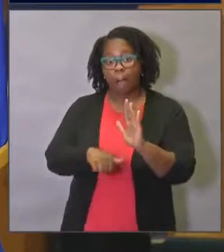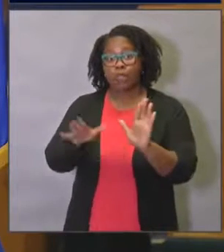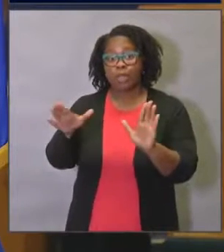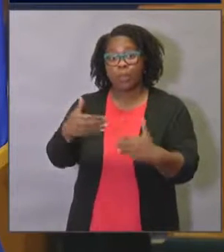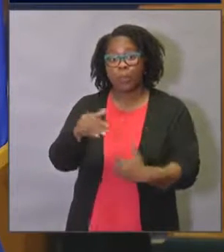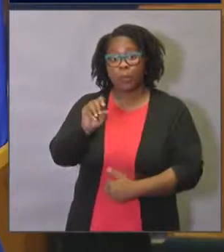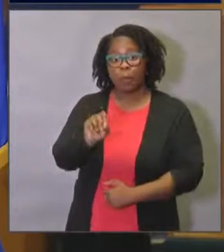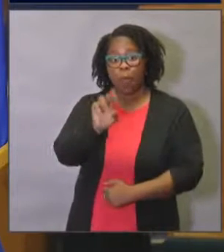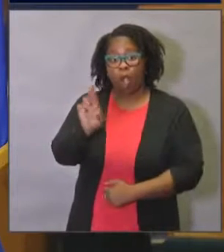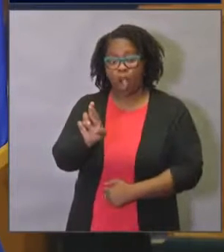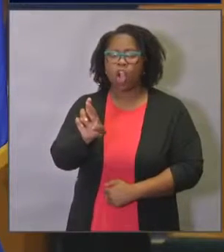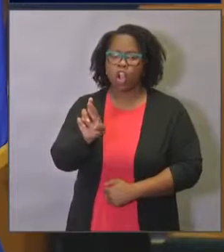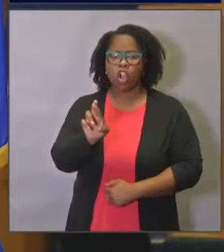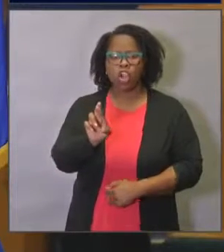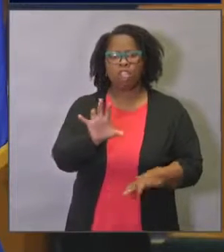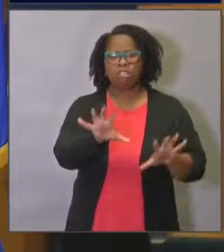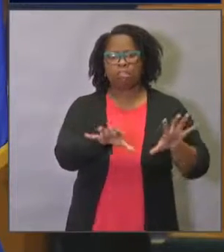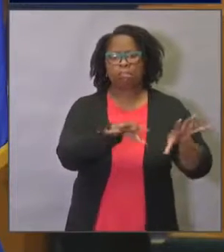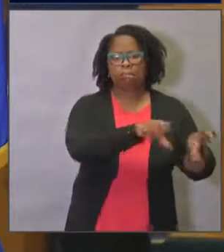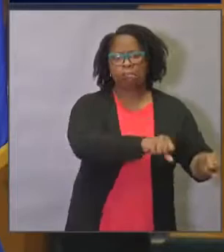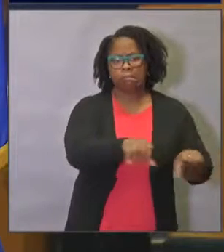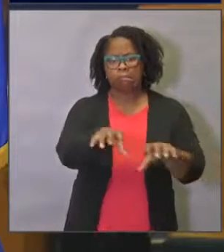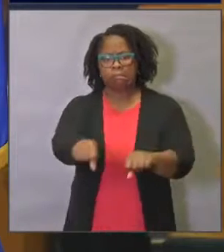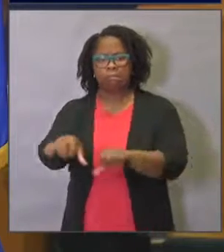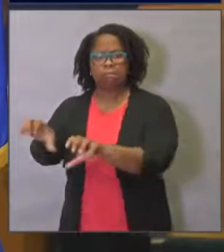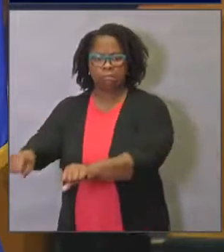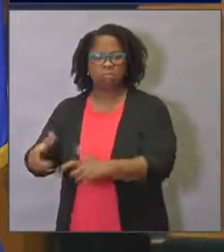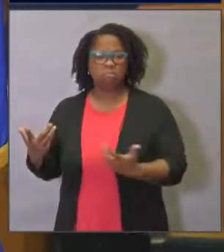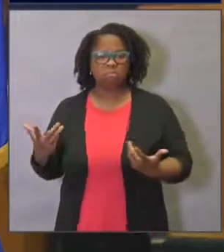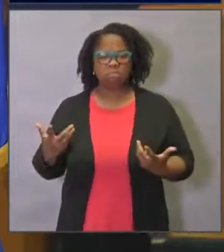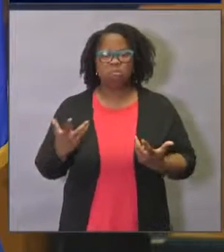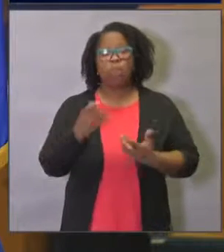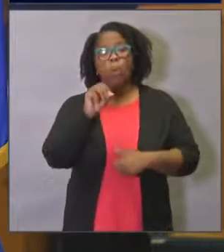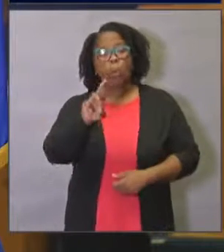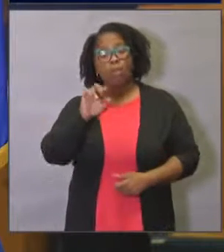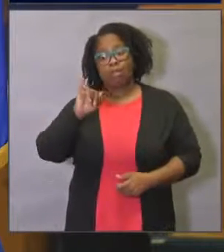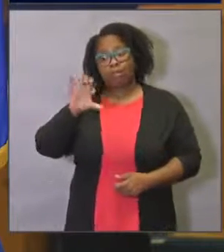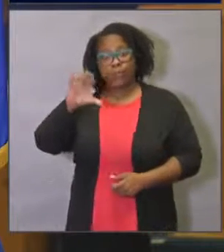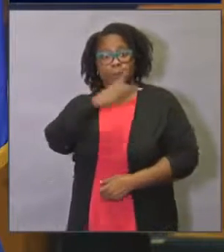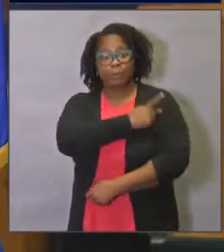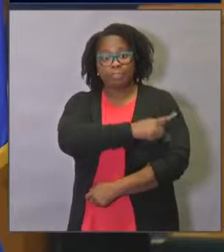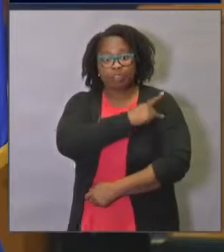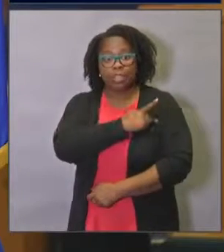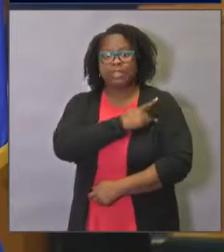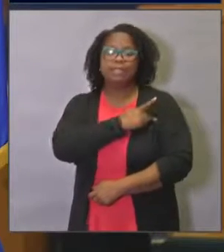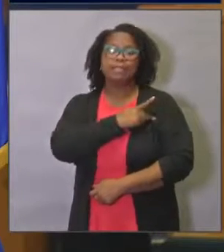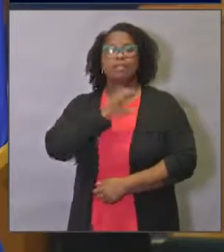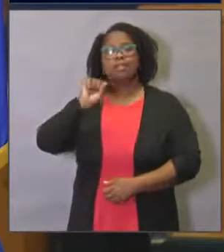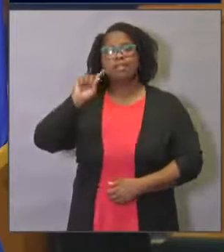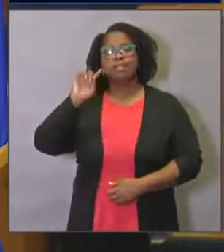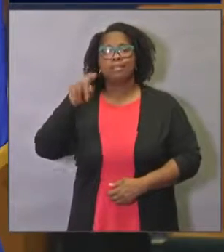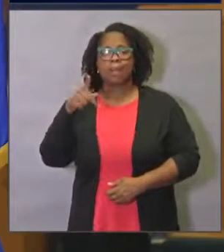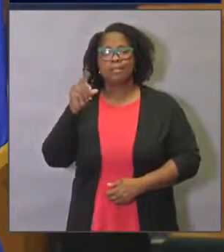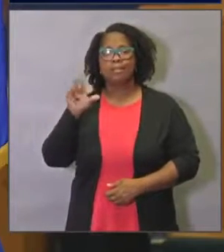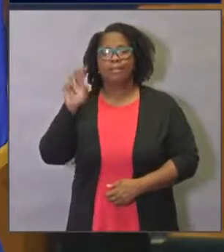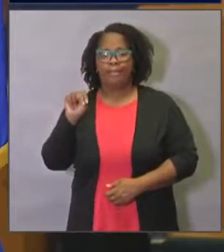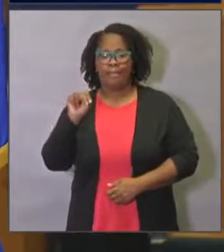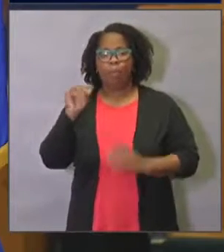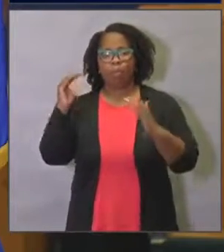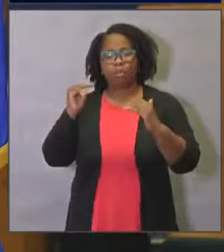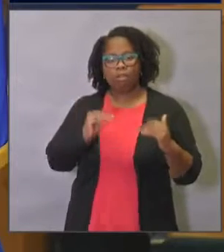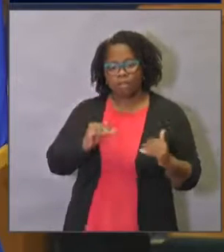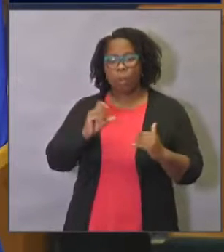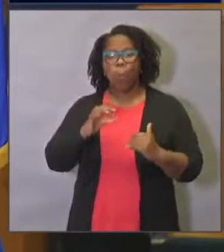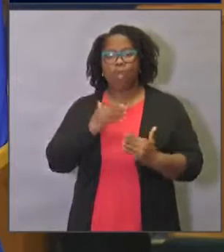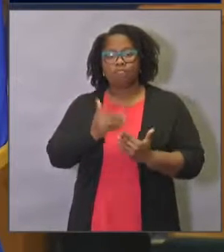they've established and started taking care of intensive care unit patients on step-down units or progressive care units,